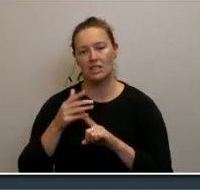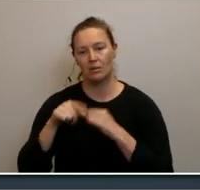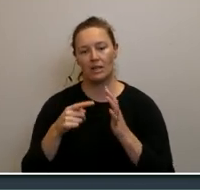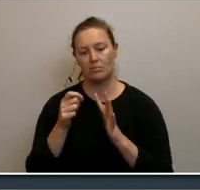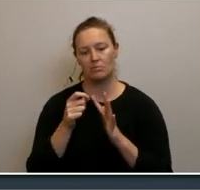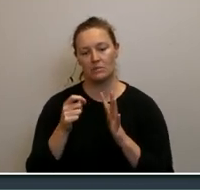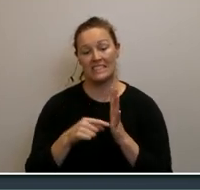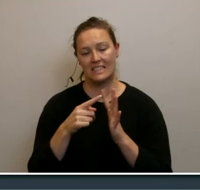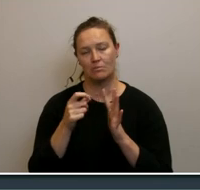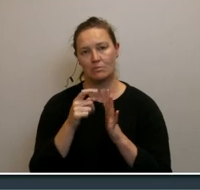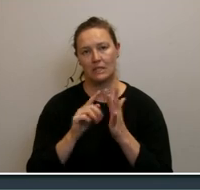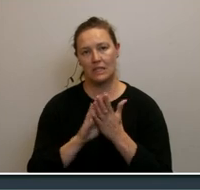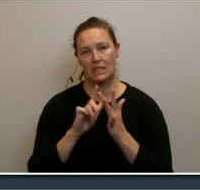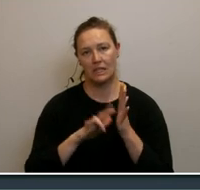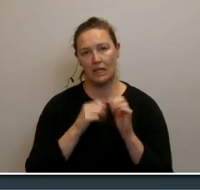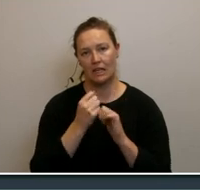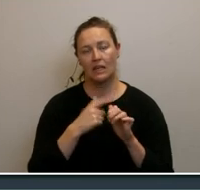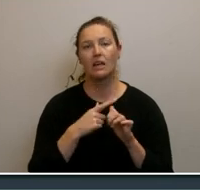tipihina and housing.